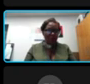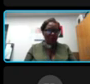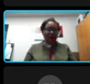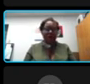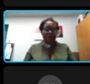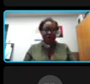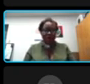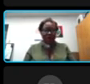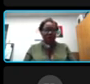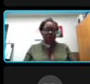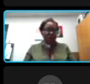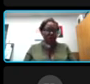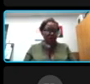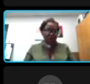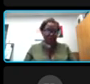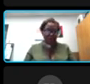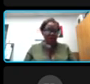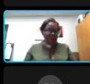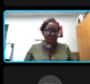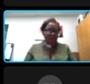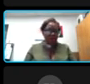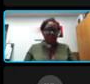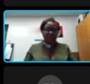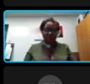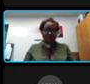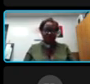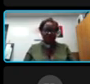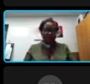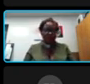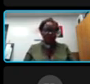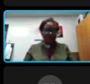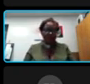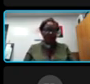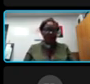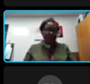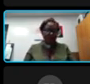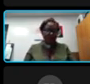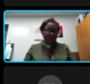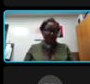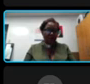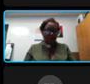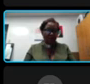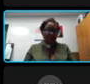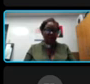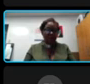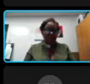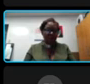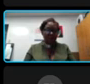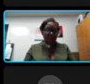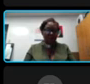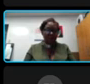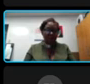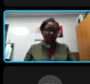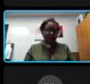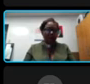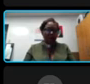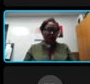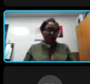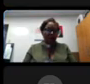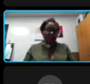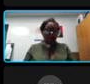us know those results. Again, those results for the return to